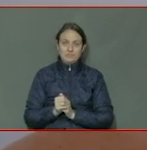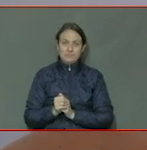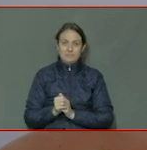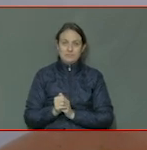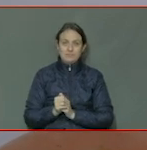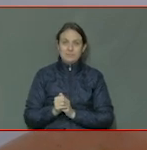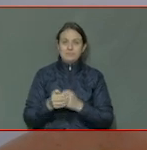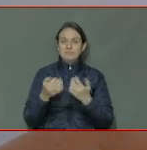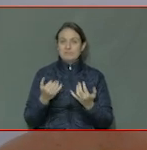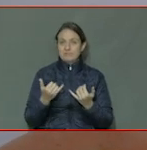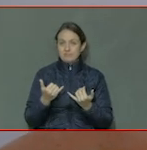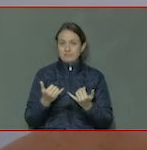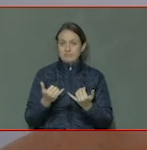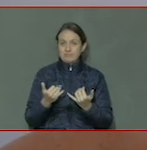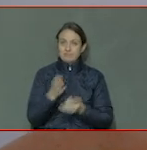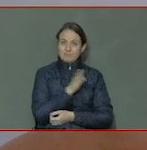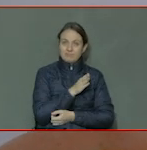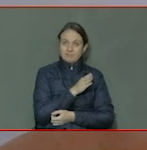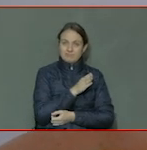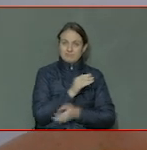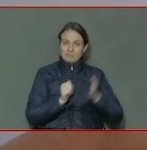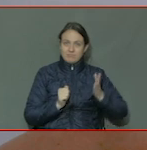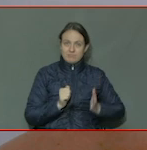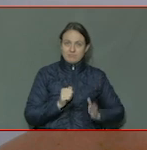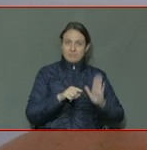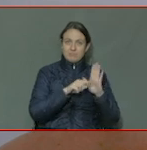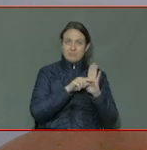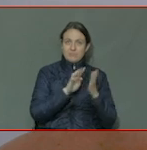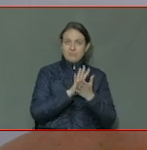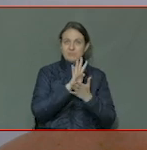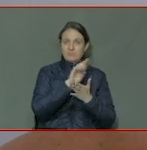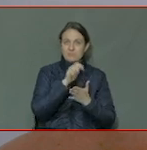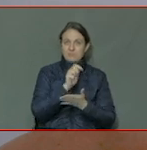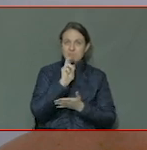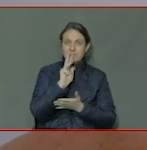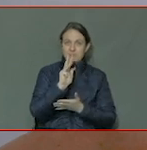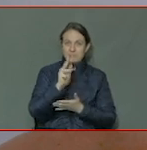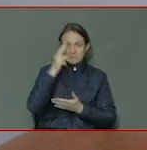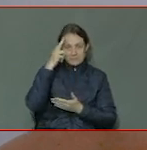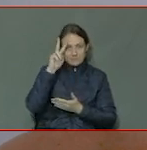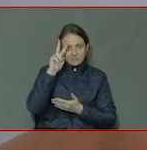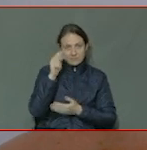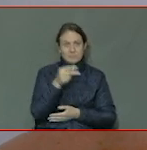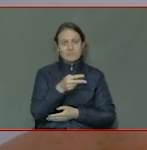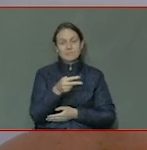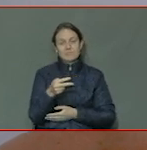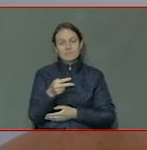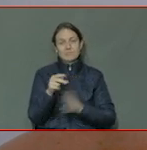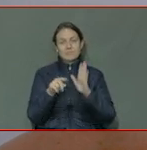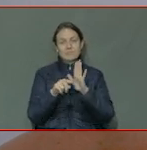Okay, so you have on this side negative 14,99 squared equals